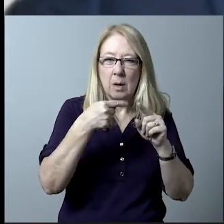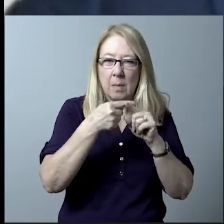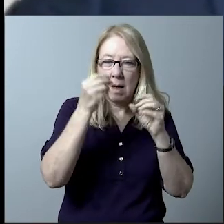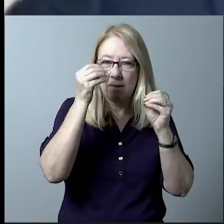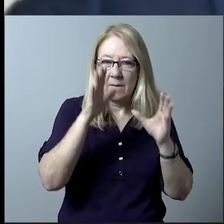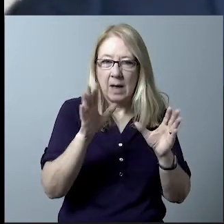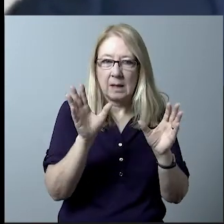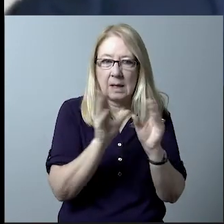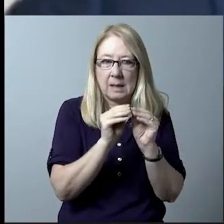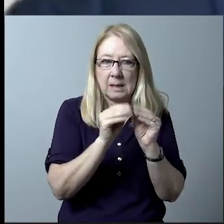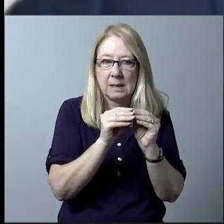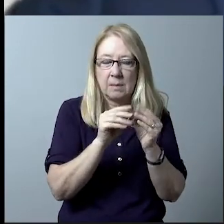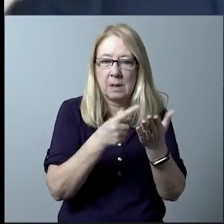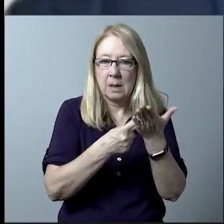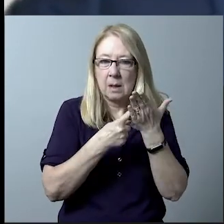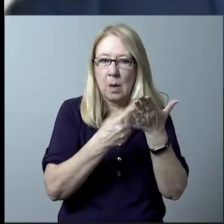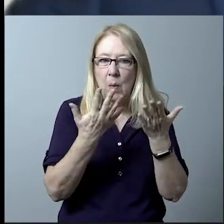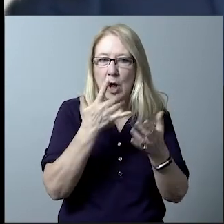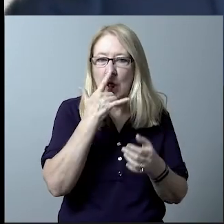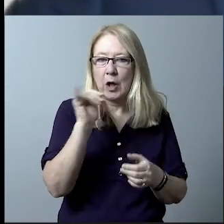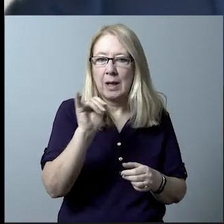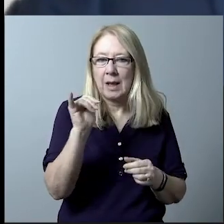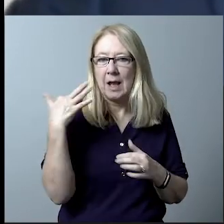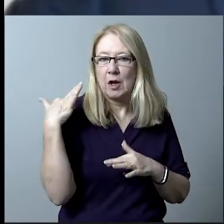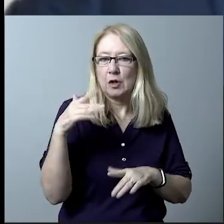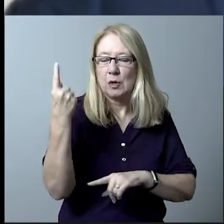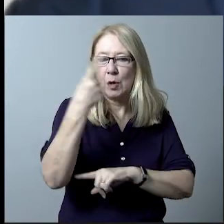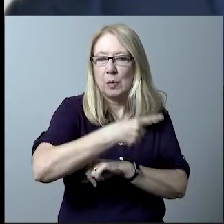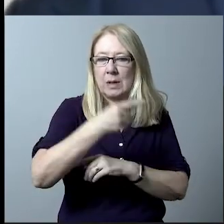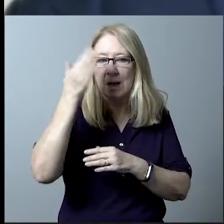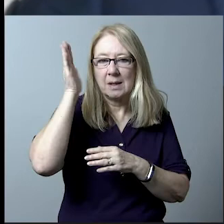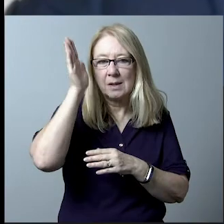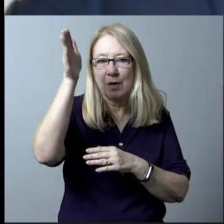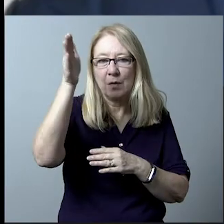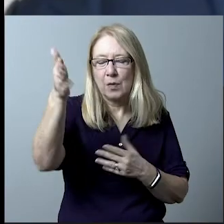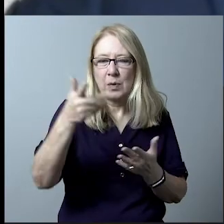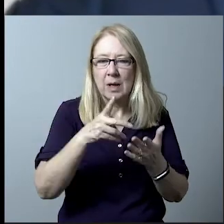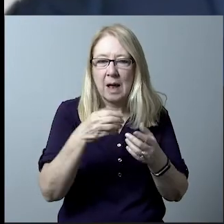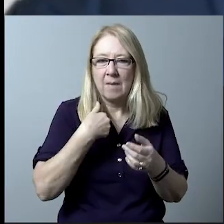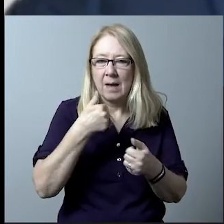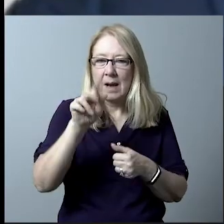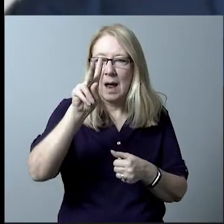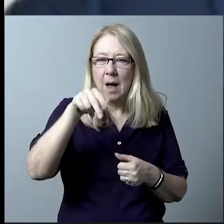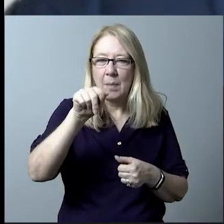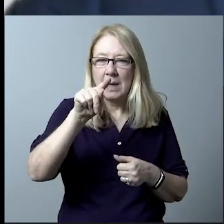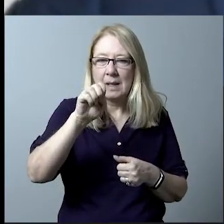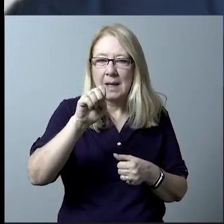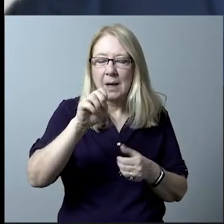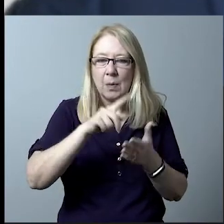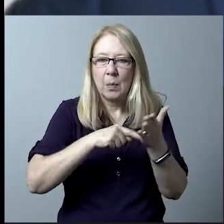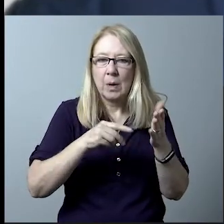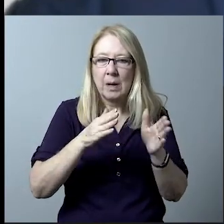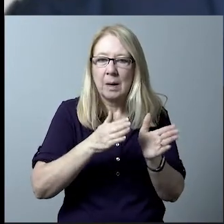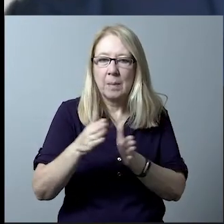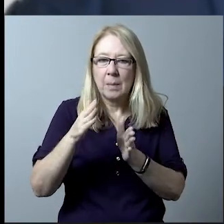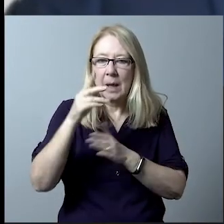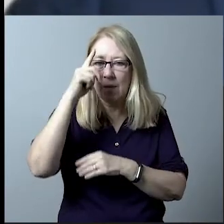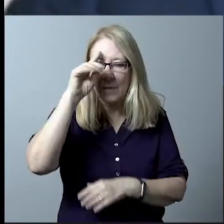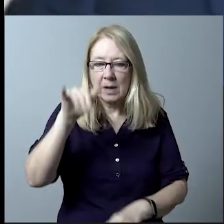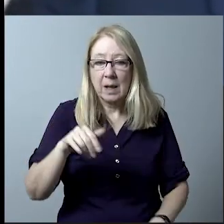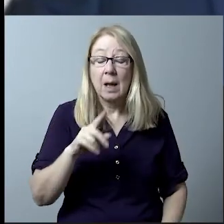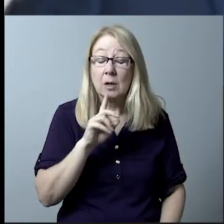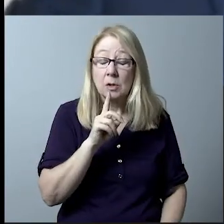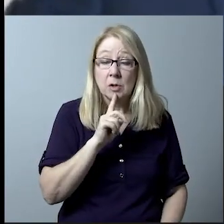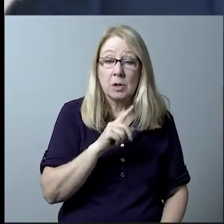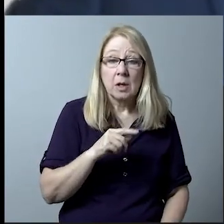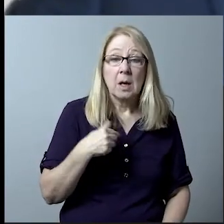last week, there was a mention about faculty assembly working on what a snow days might look like in the future. So do you have any updates on kind of the work that's happening behind the